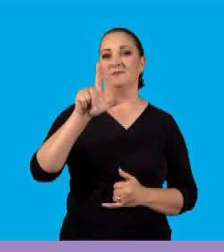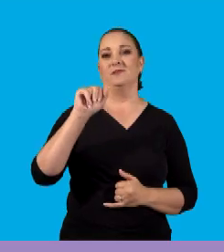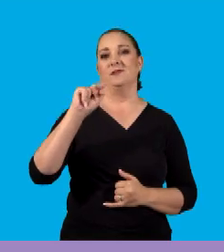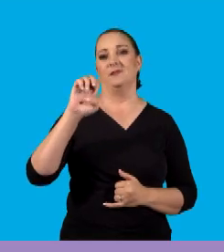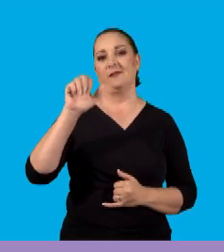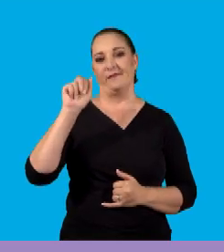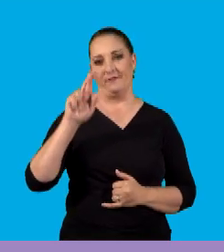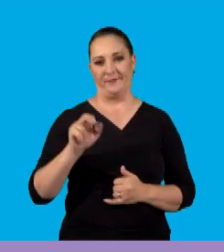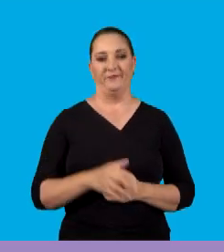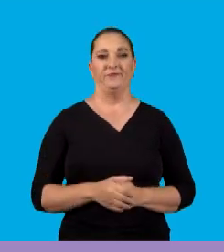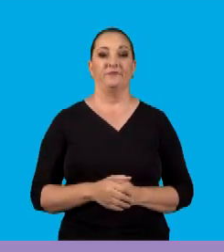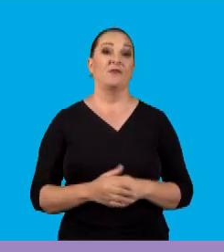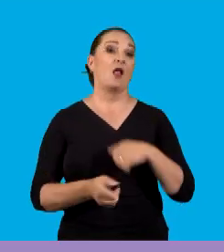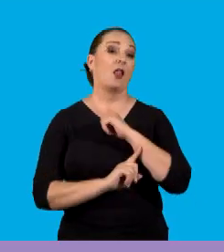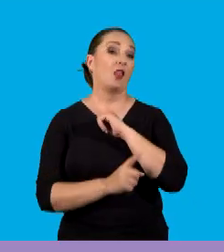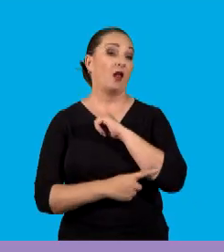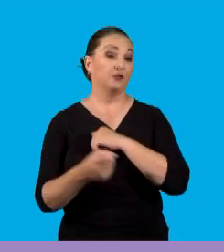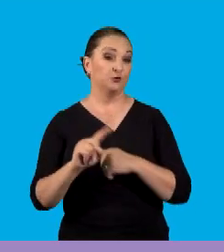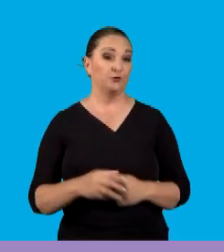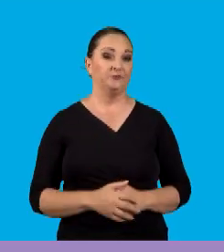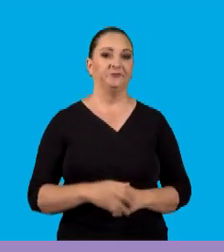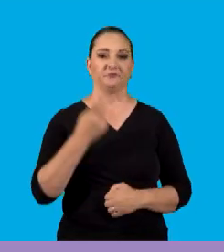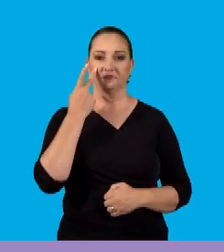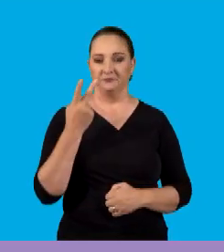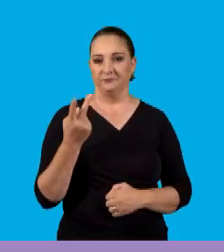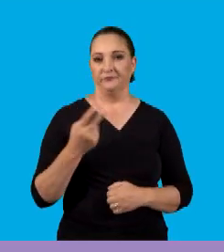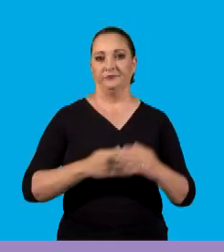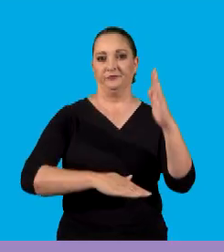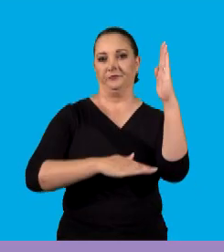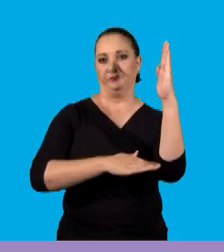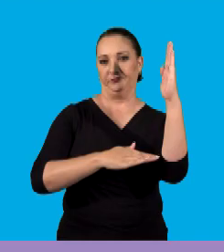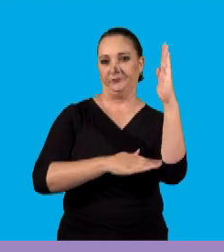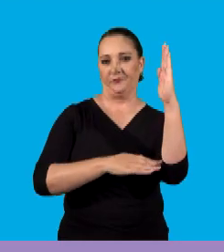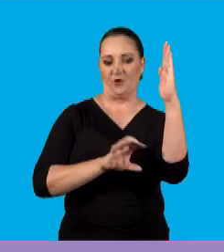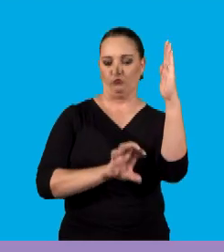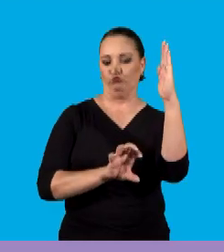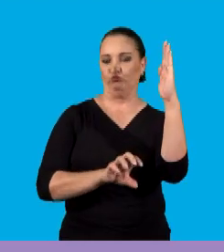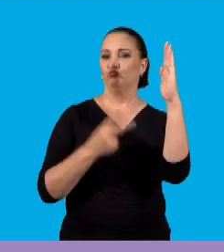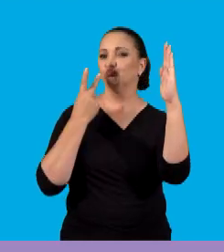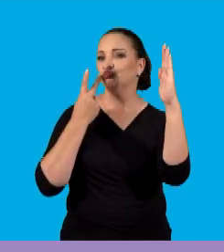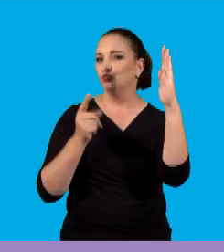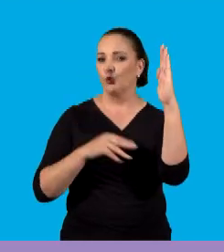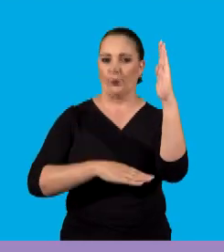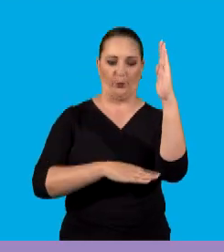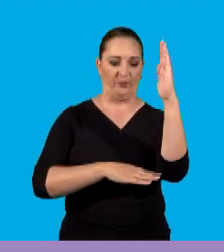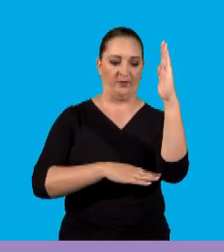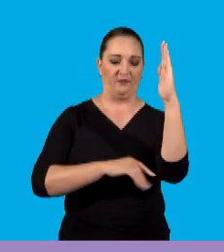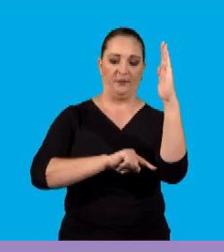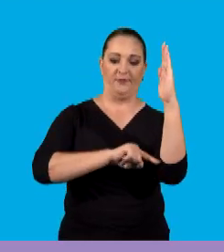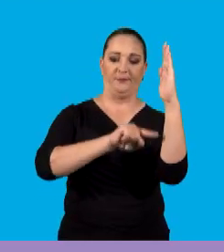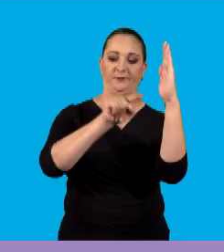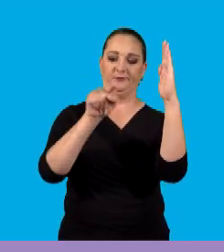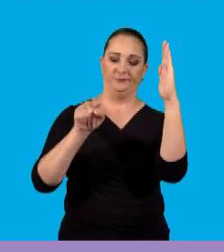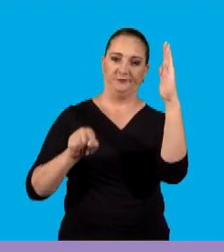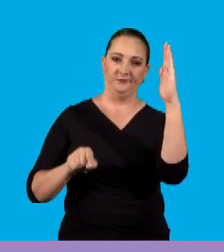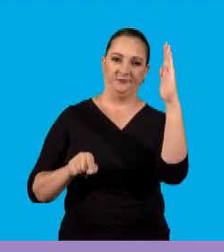a non-linear. Then lastly, we can see there as well, the one that we've been given there at the bottom,